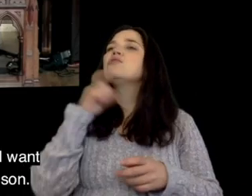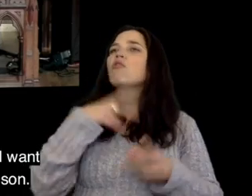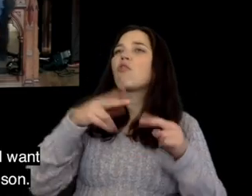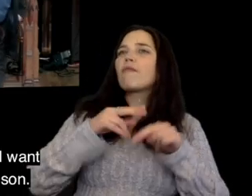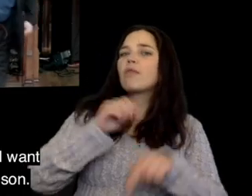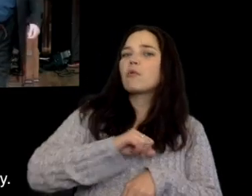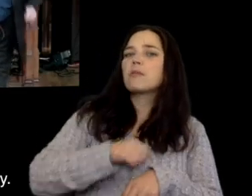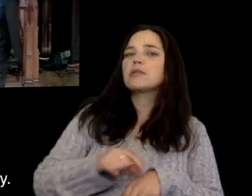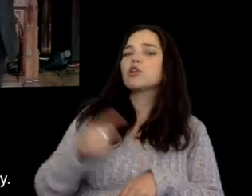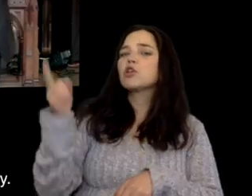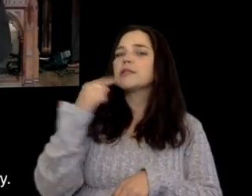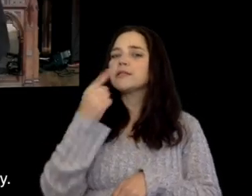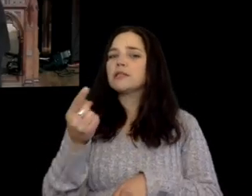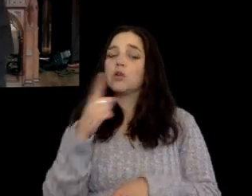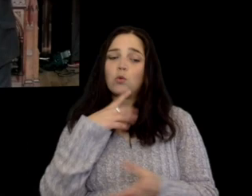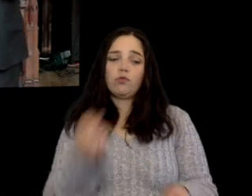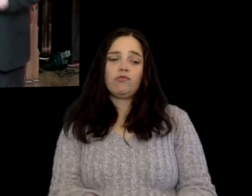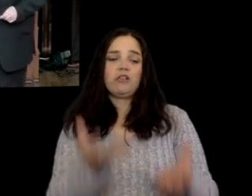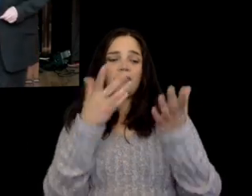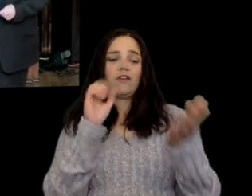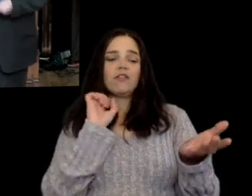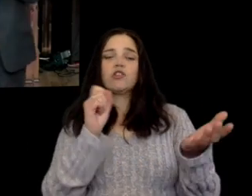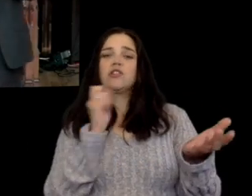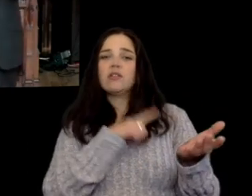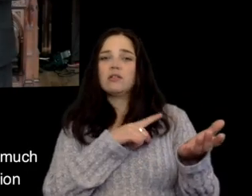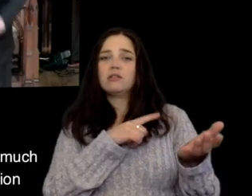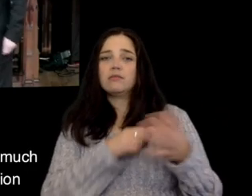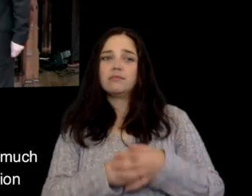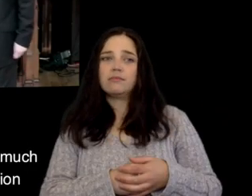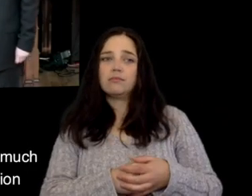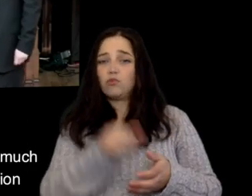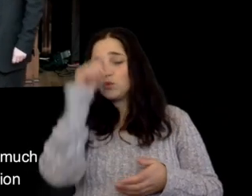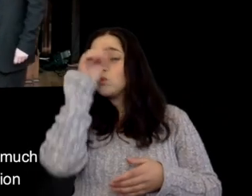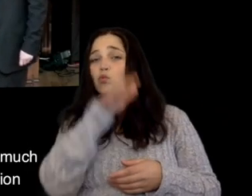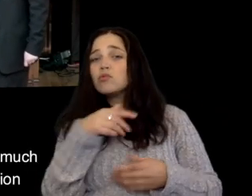And God said to him, I want you to sacrifice your son. You know the story.